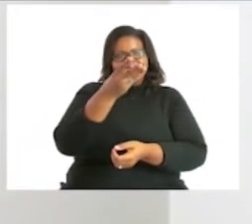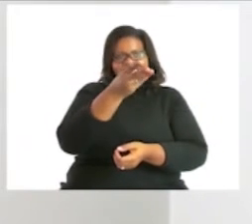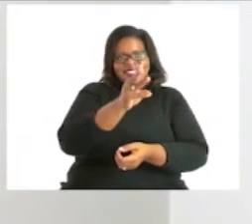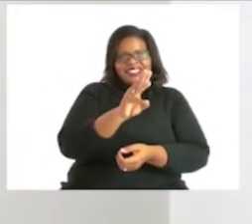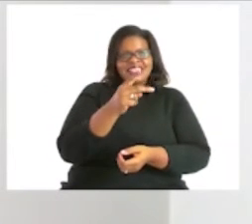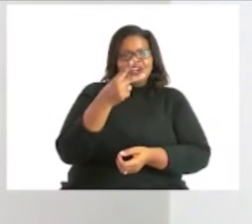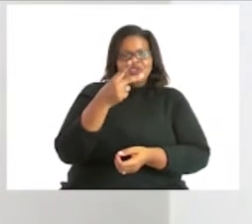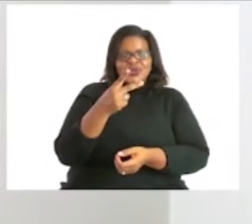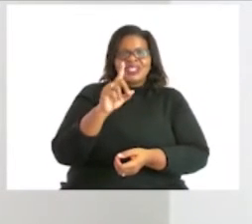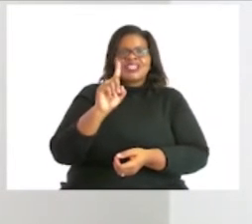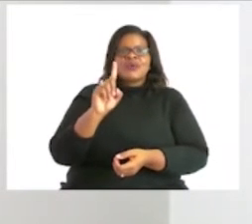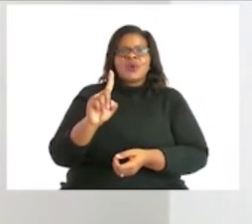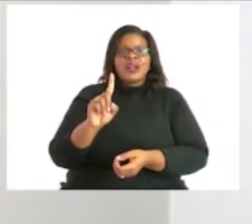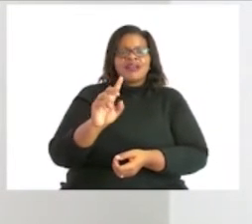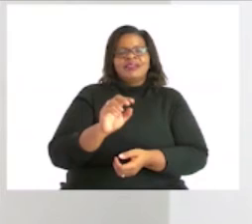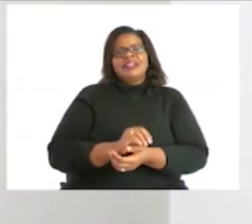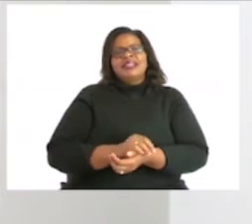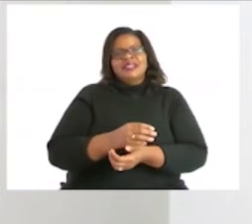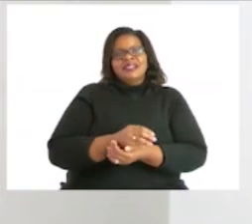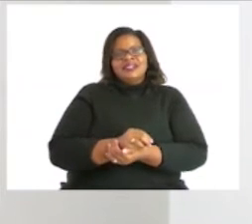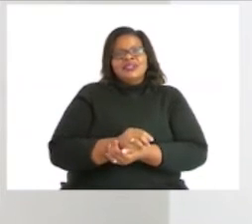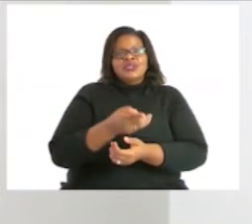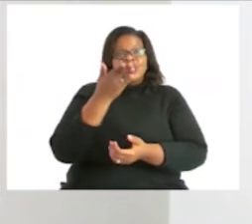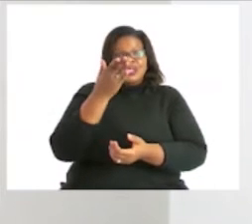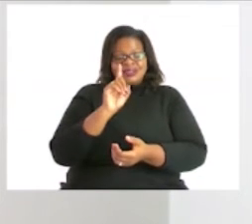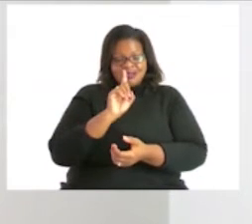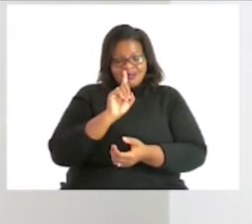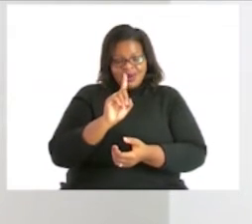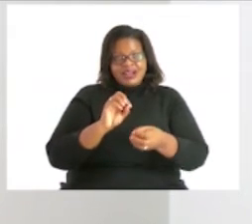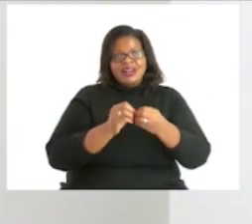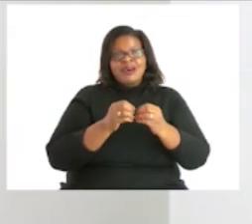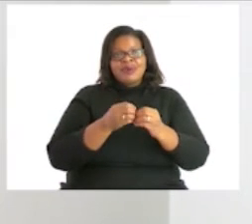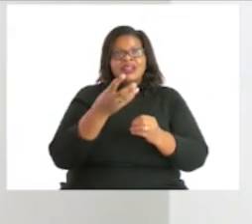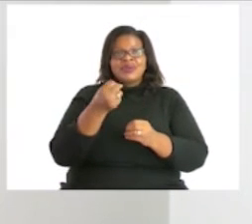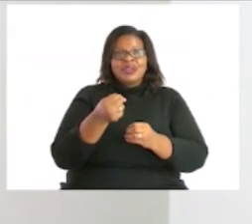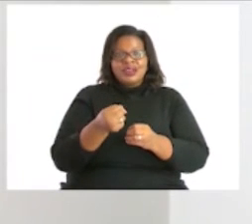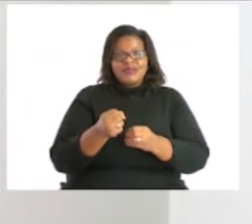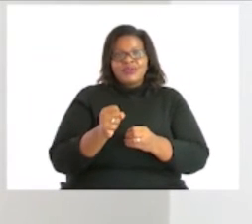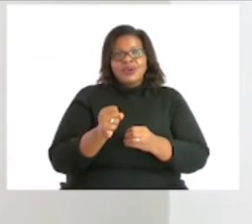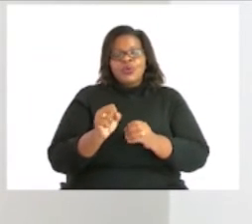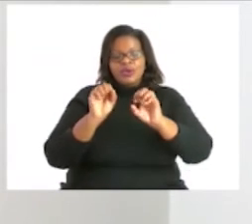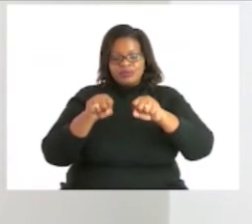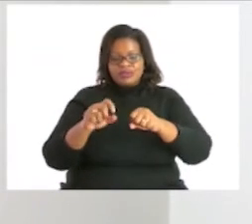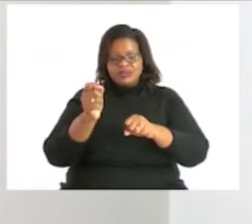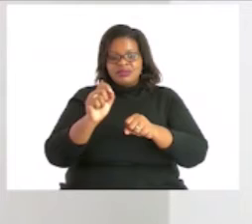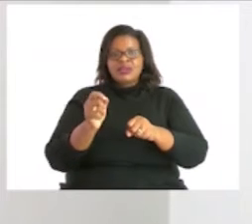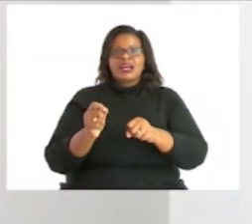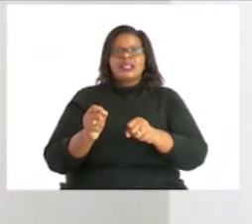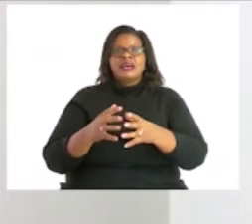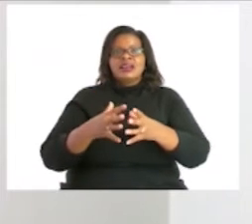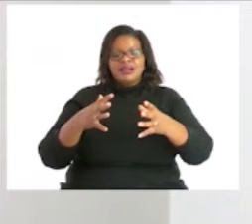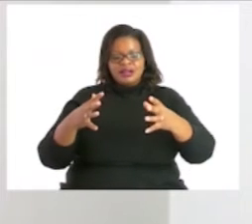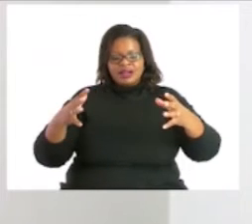621. Now, this is the number. Now they want us to write that number in expanded notation.